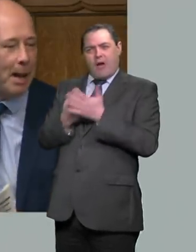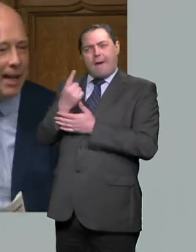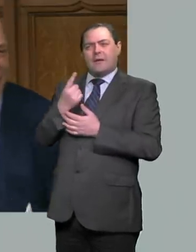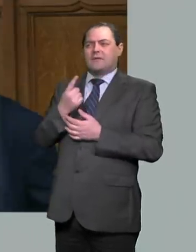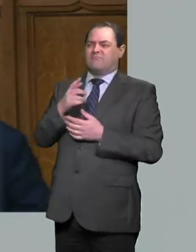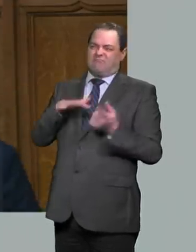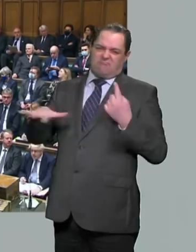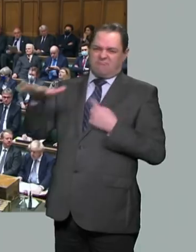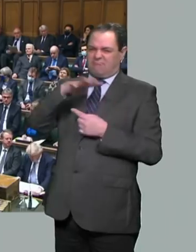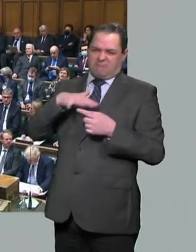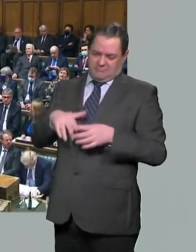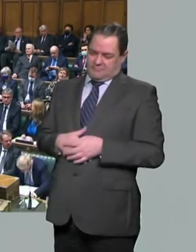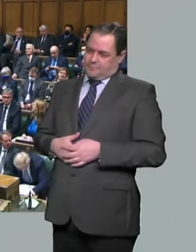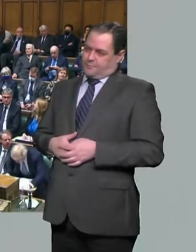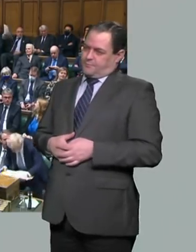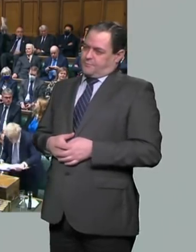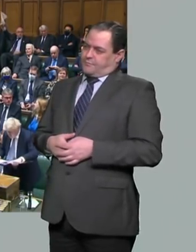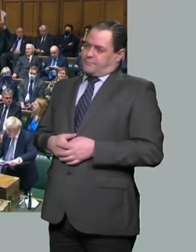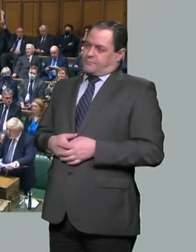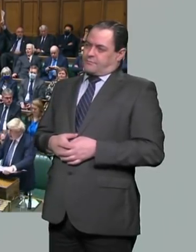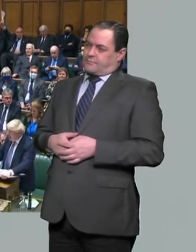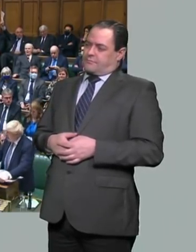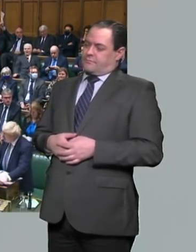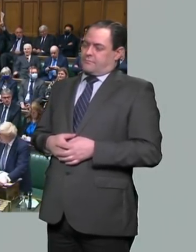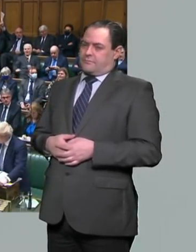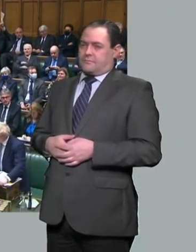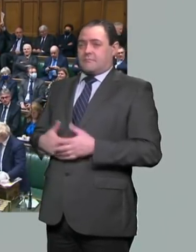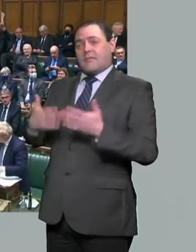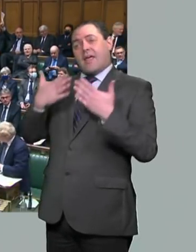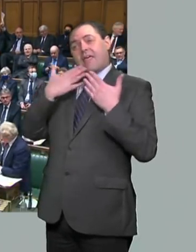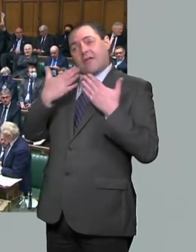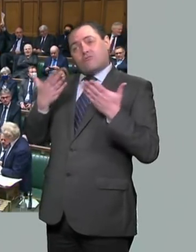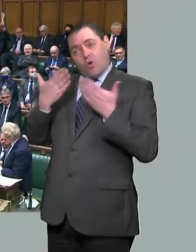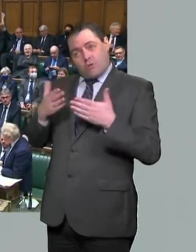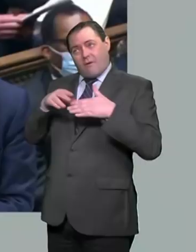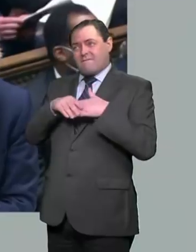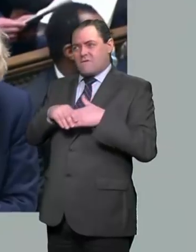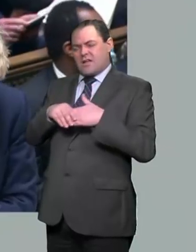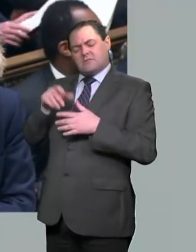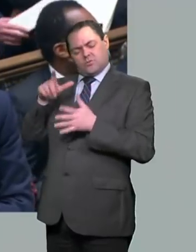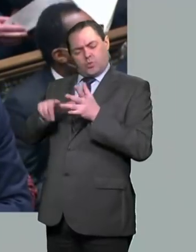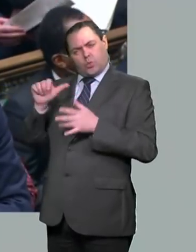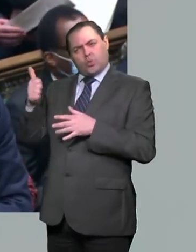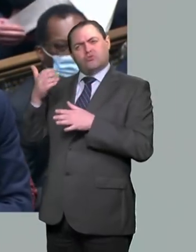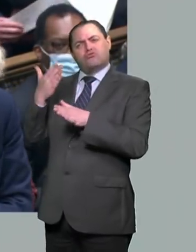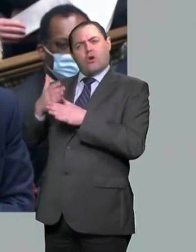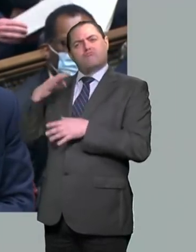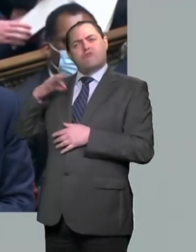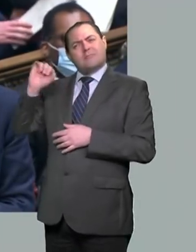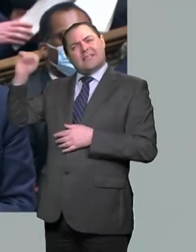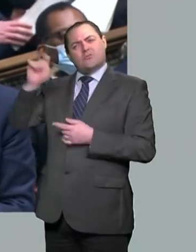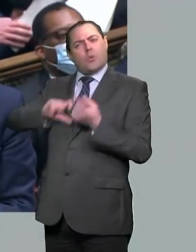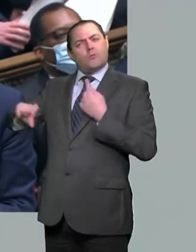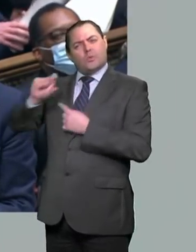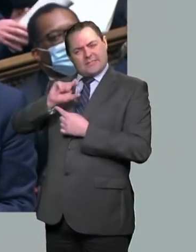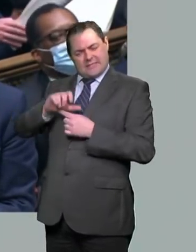and Denbigh. Prime Minister. I thank my honourable friend, who does a fantastic job of representing his communities,